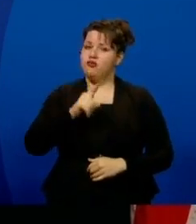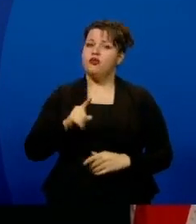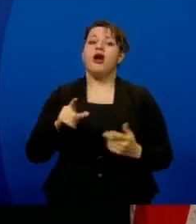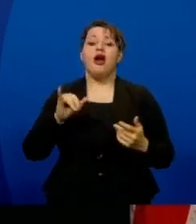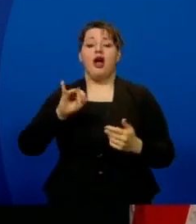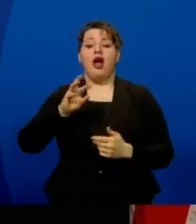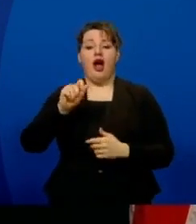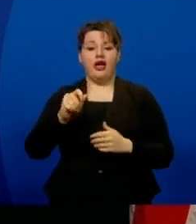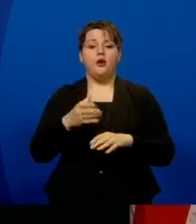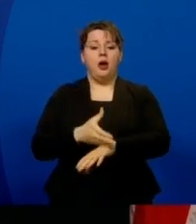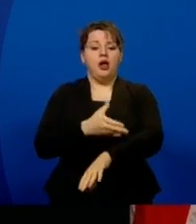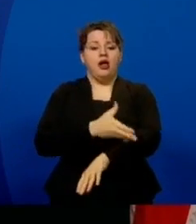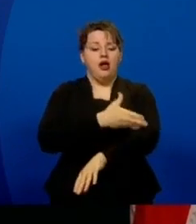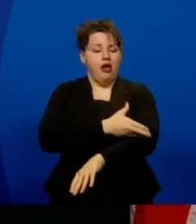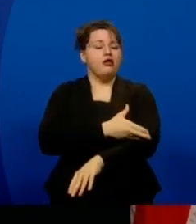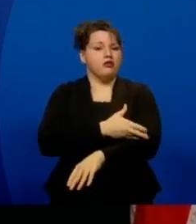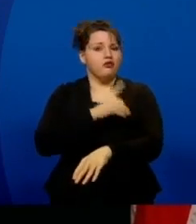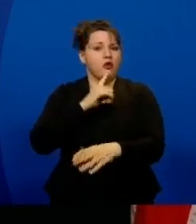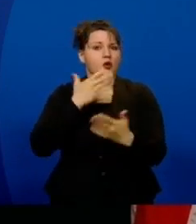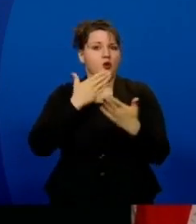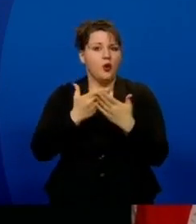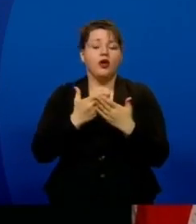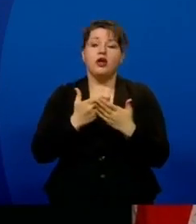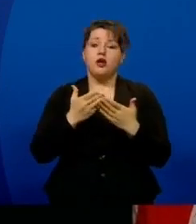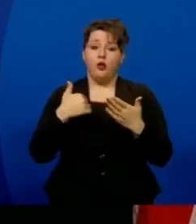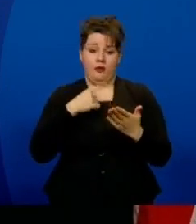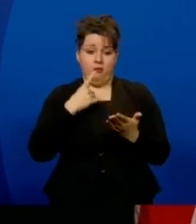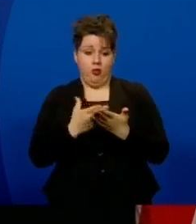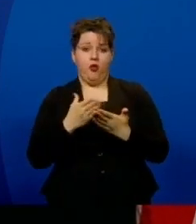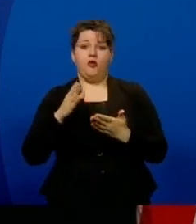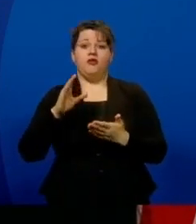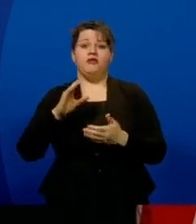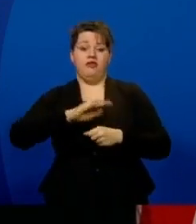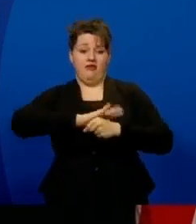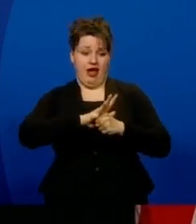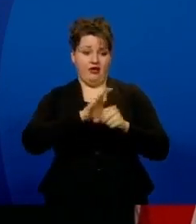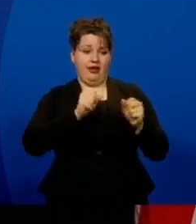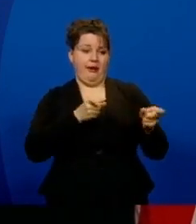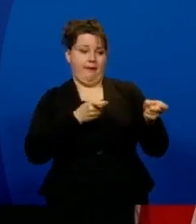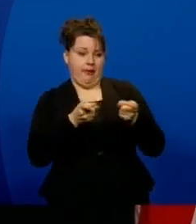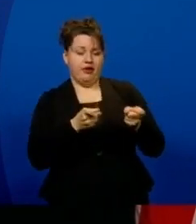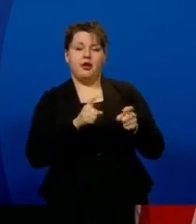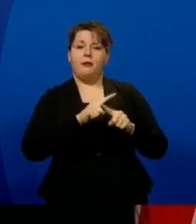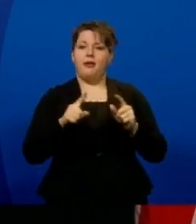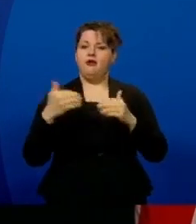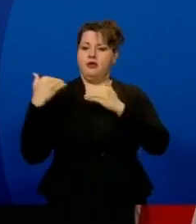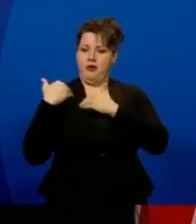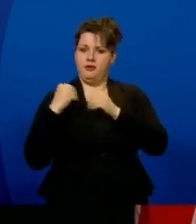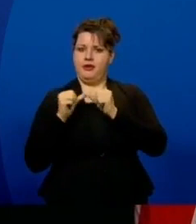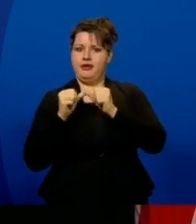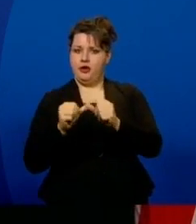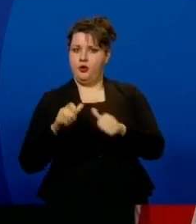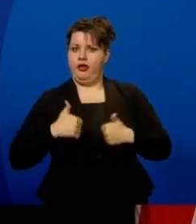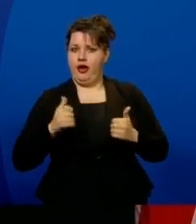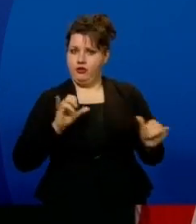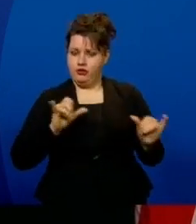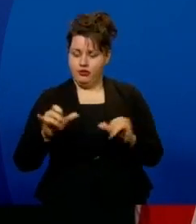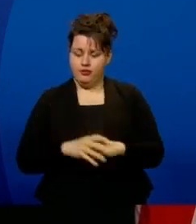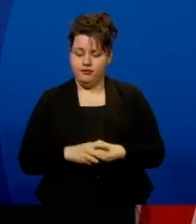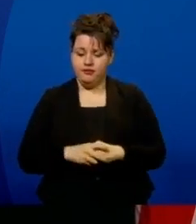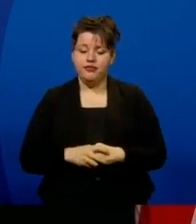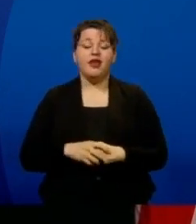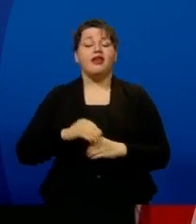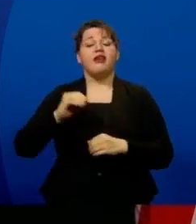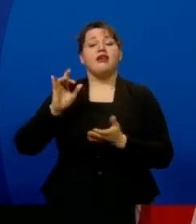position. We've proven that we can manage the virus while responsibly moving ahead with our lives. As